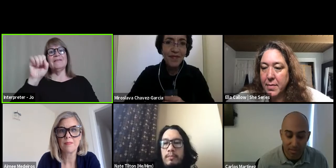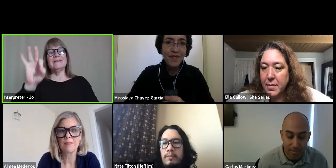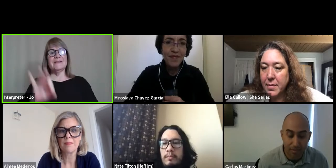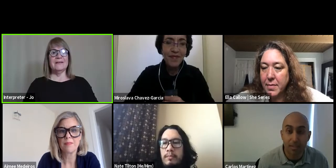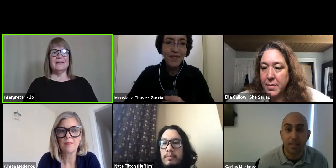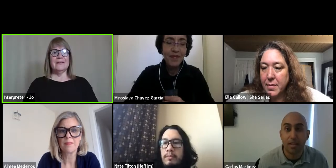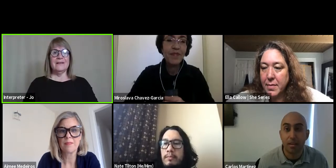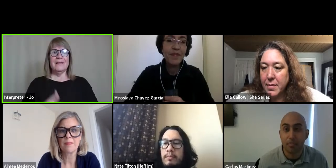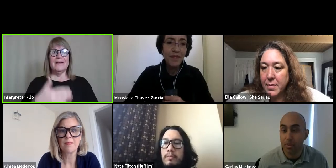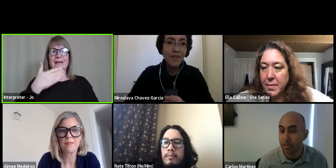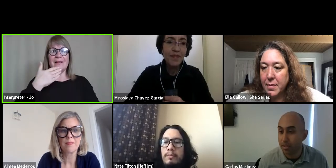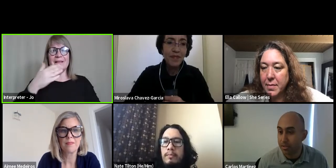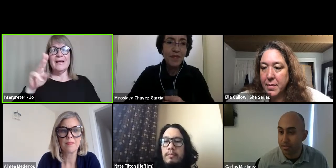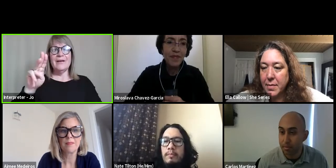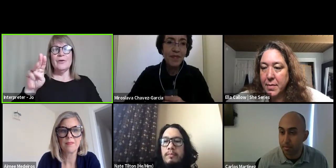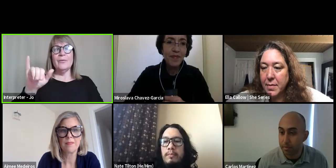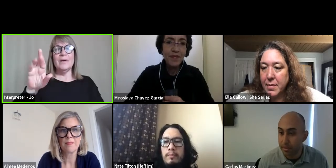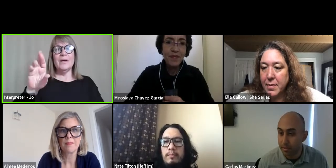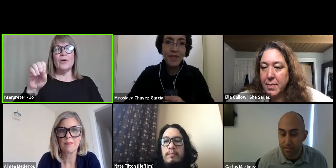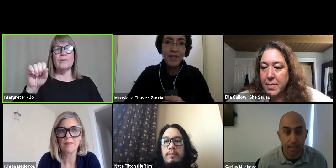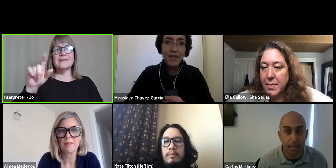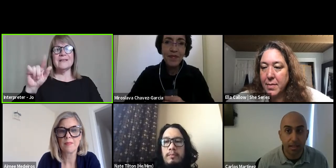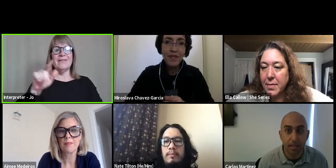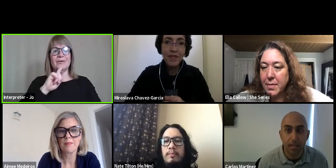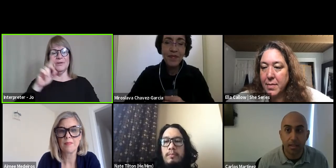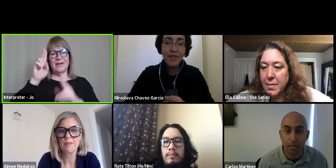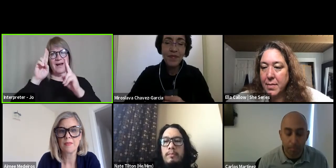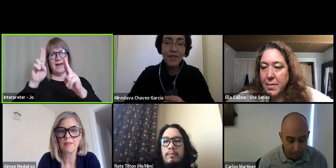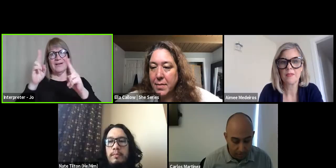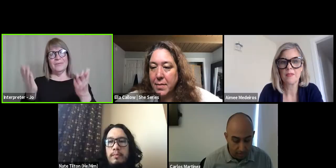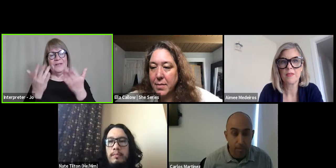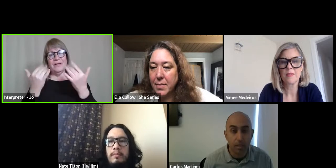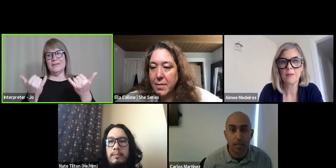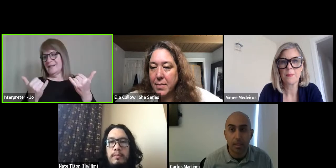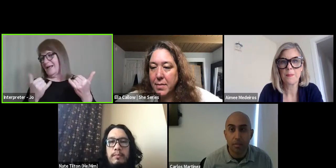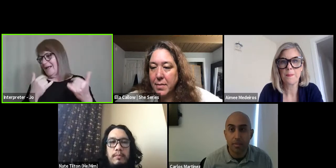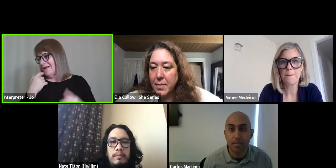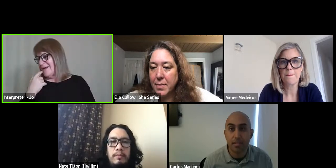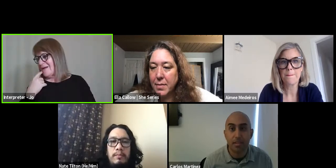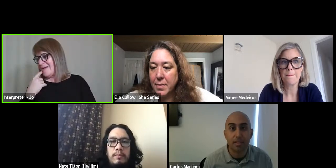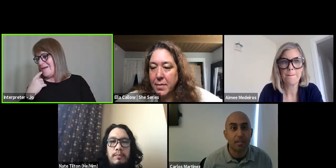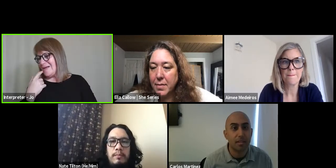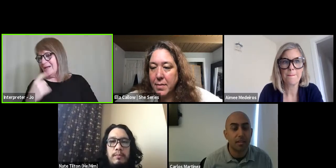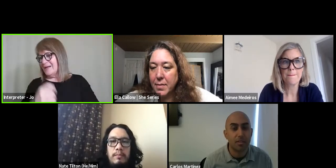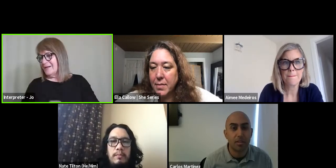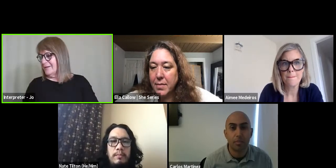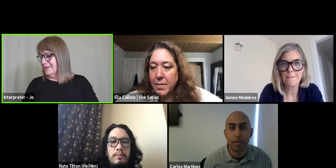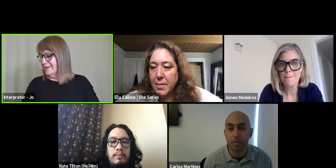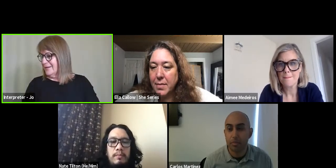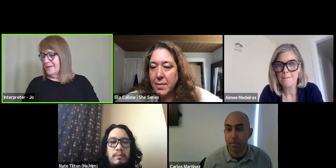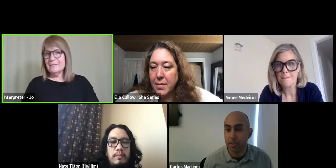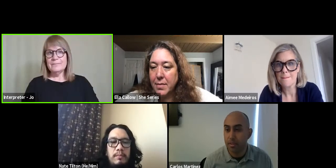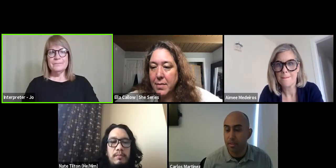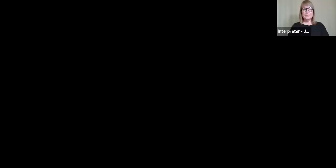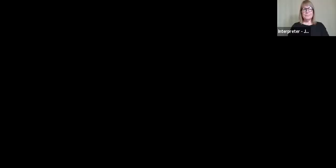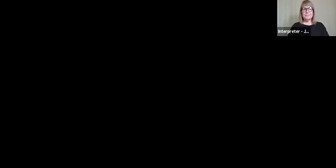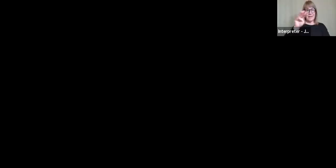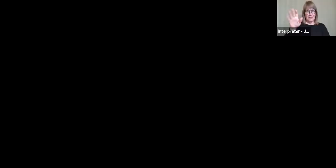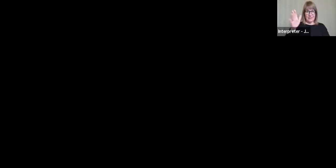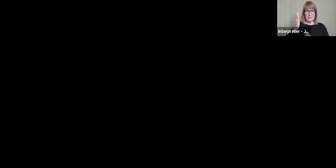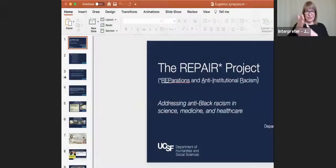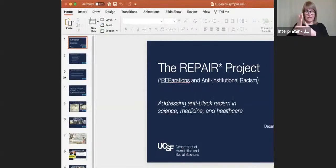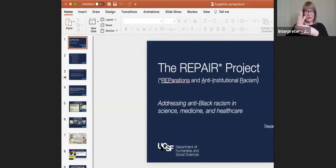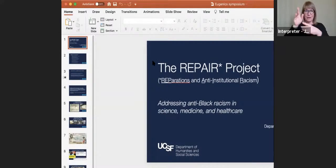thank you miroslava i'm really honored to be here today um i think amy's gonna share a powerpoint